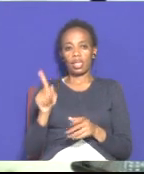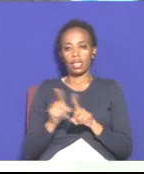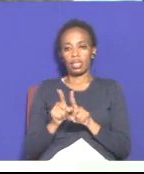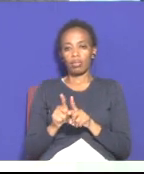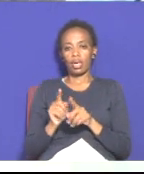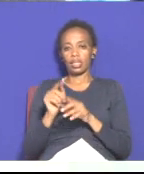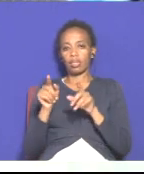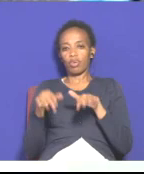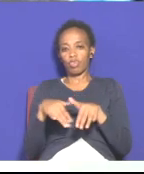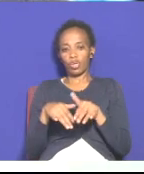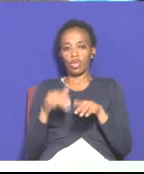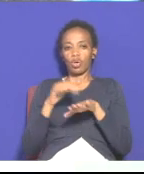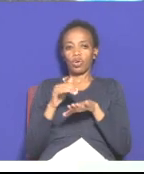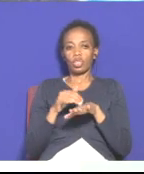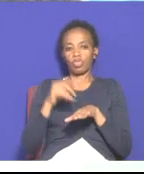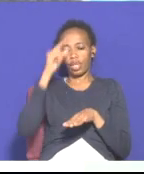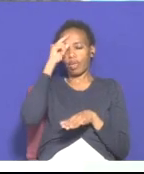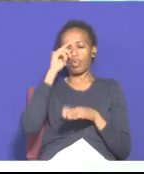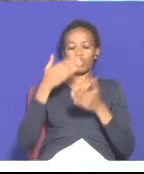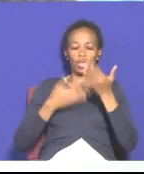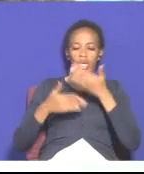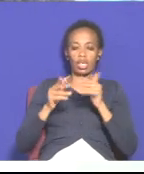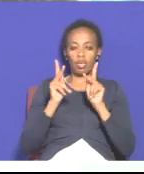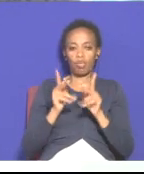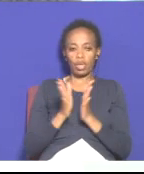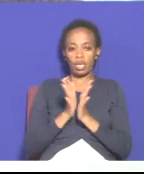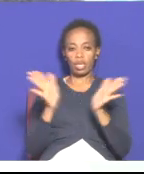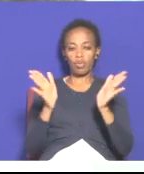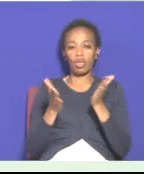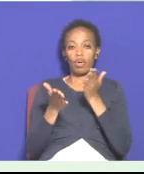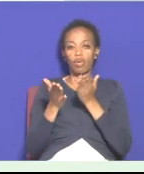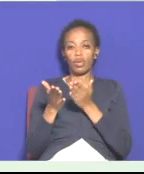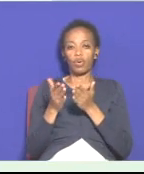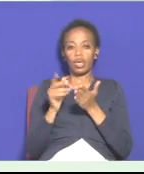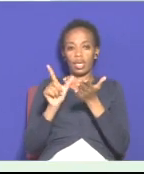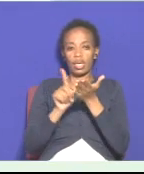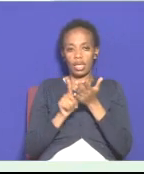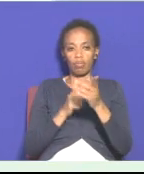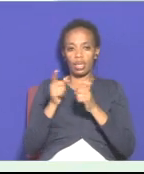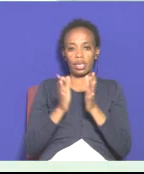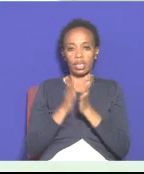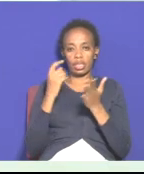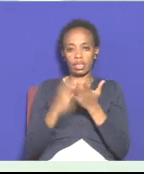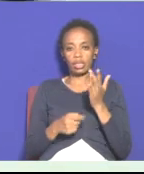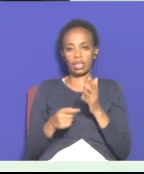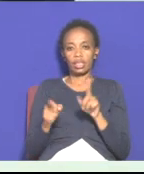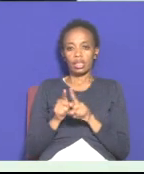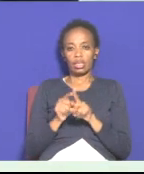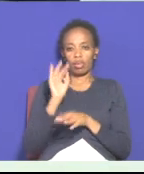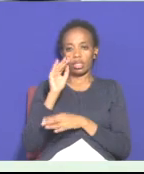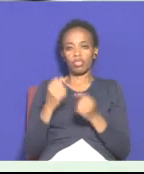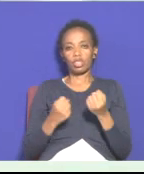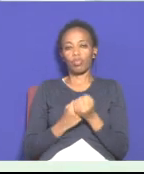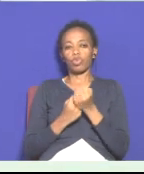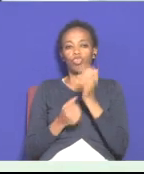calls for the government to engage the people in a genuine public discourse on debt management and taxation. They called for support